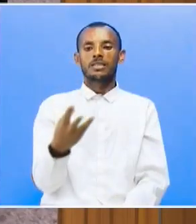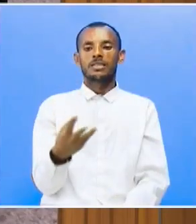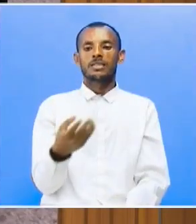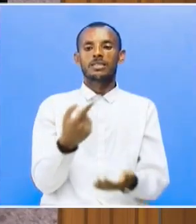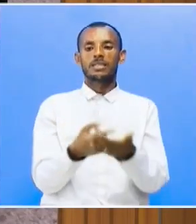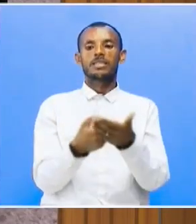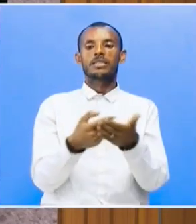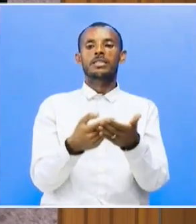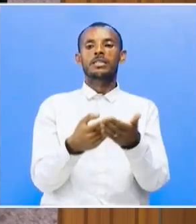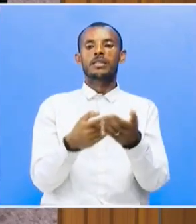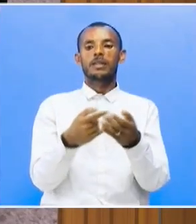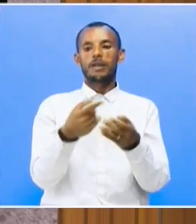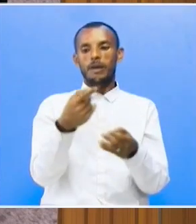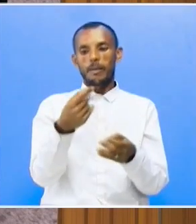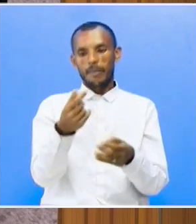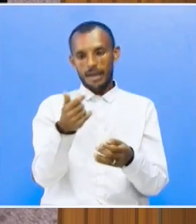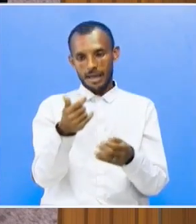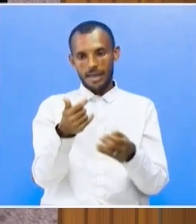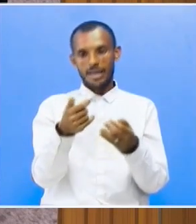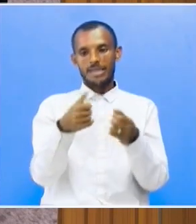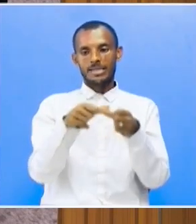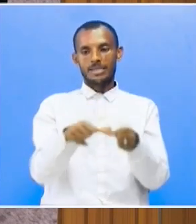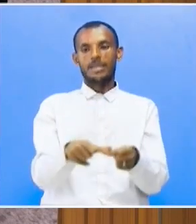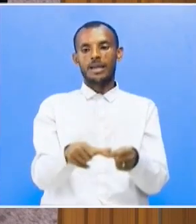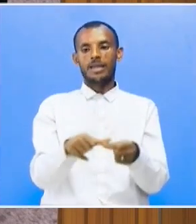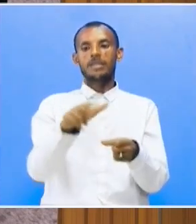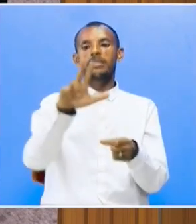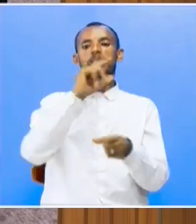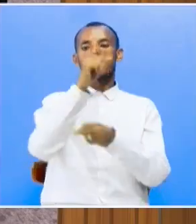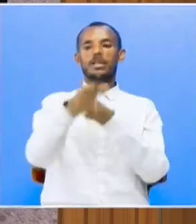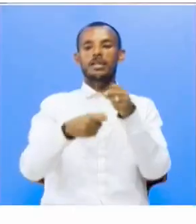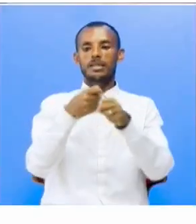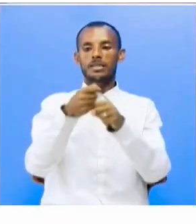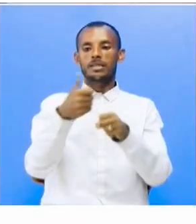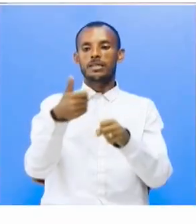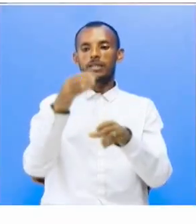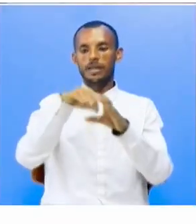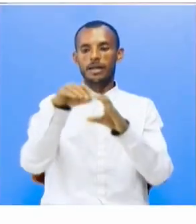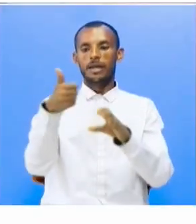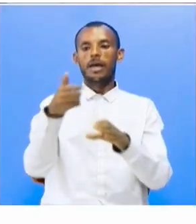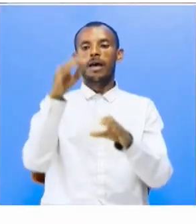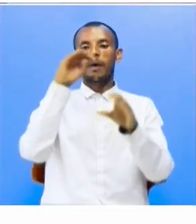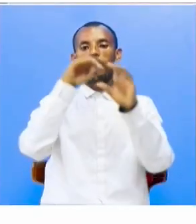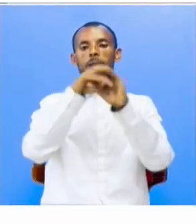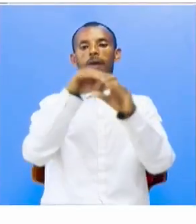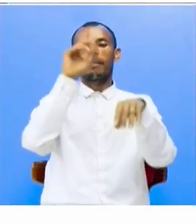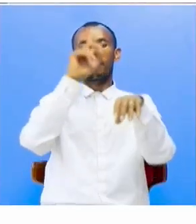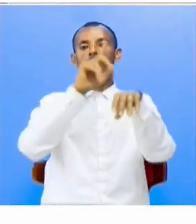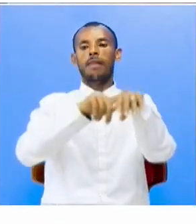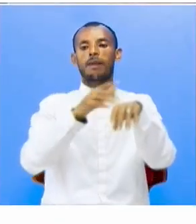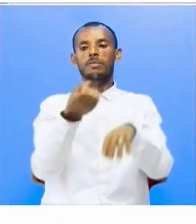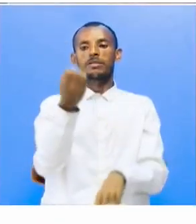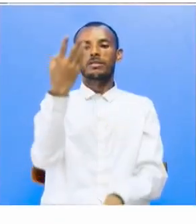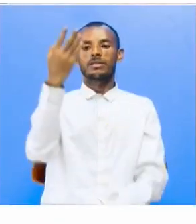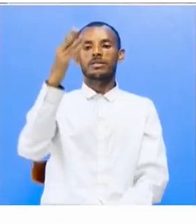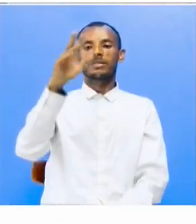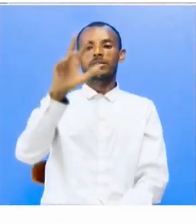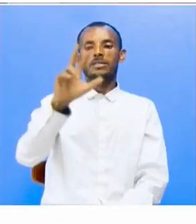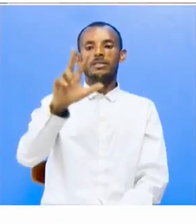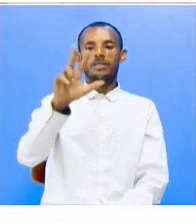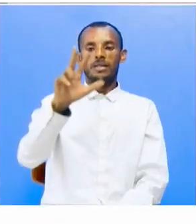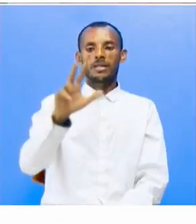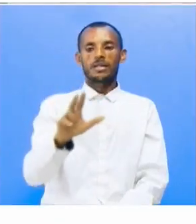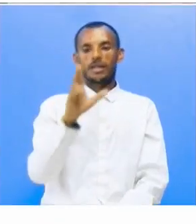This money will stay for 3 years in a bank. So the time period is 3.